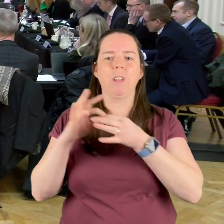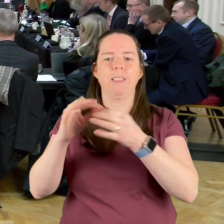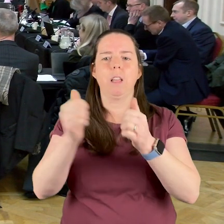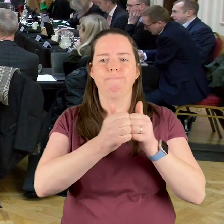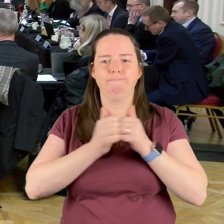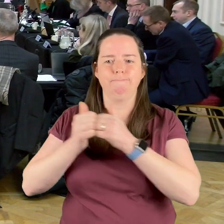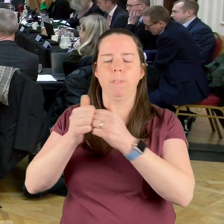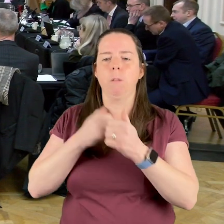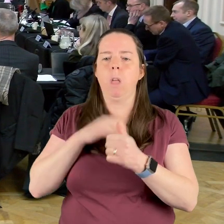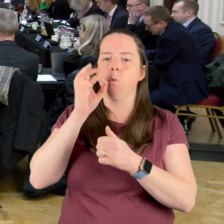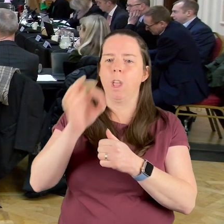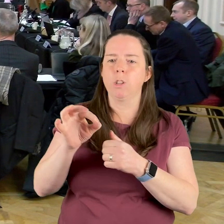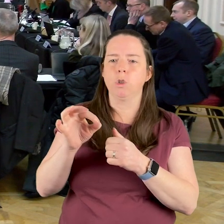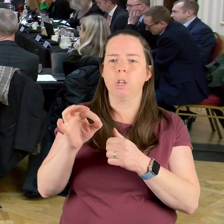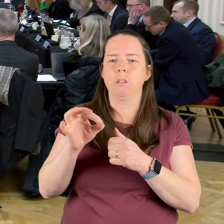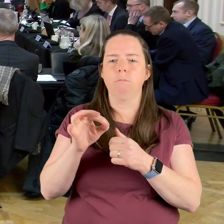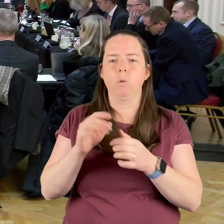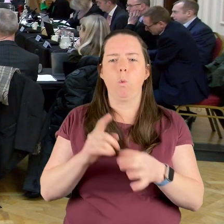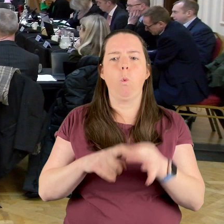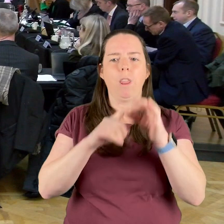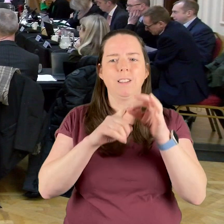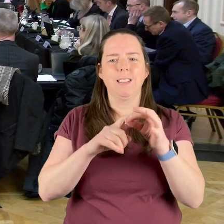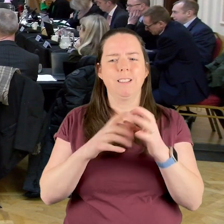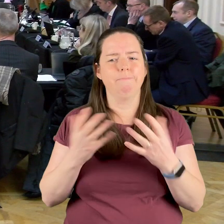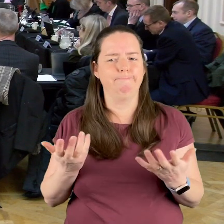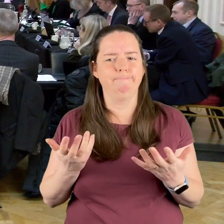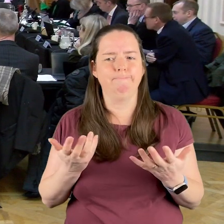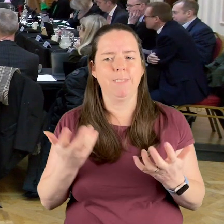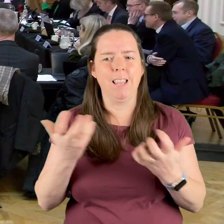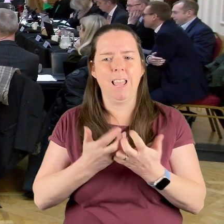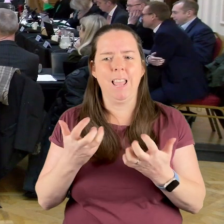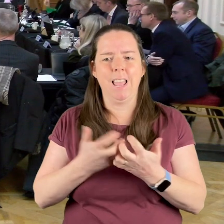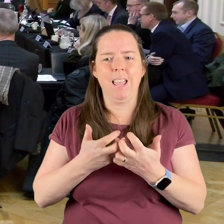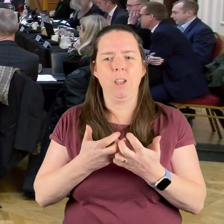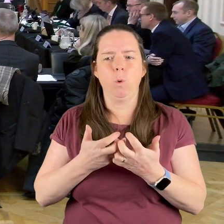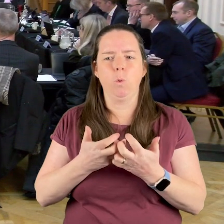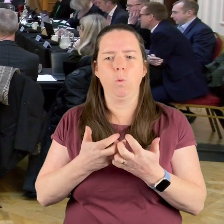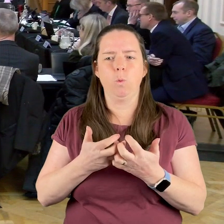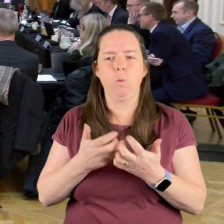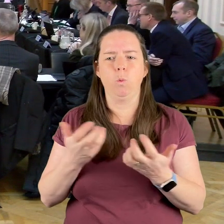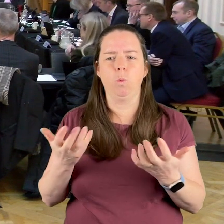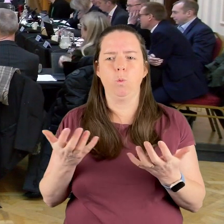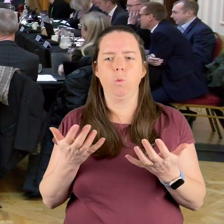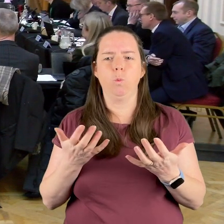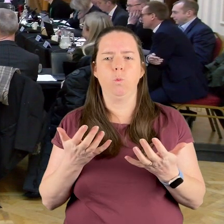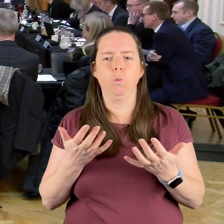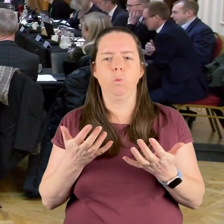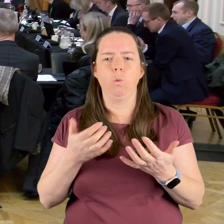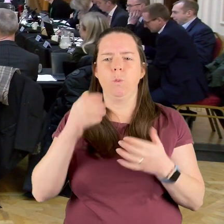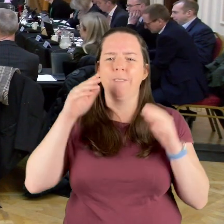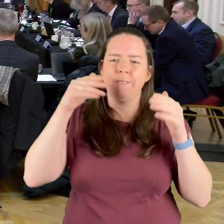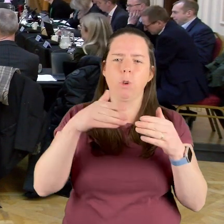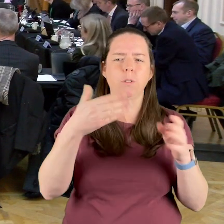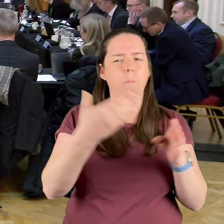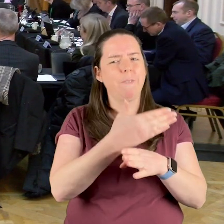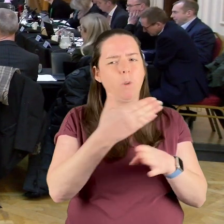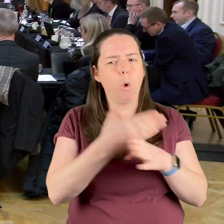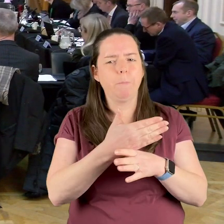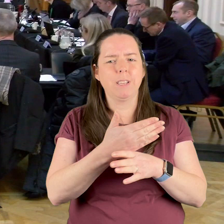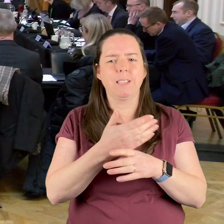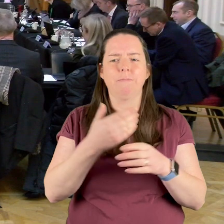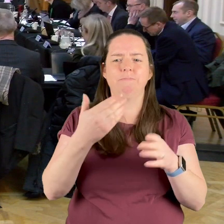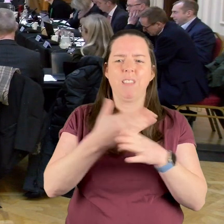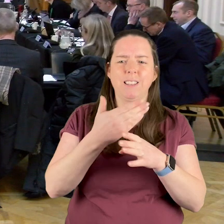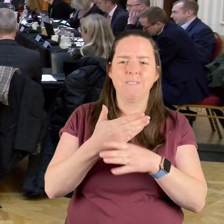actually having the chief execs really working together collaboratively. My question is on quality. How do we really